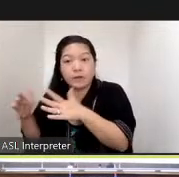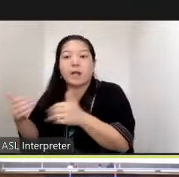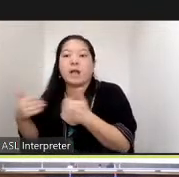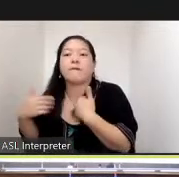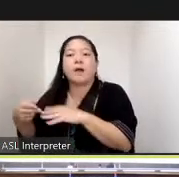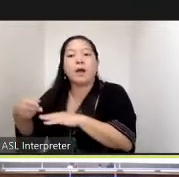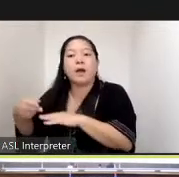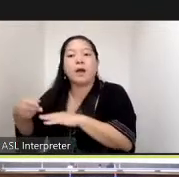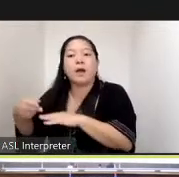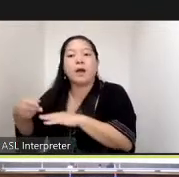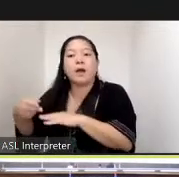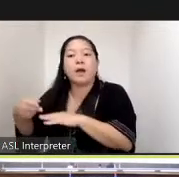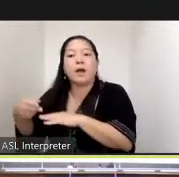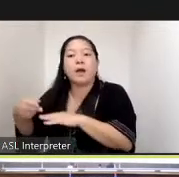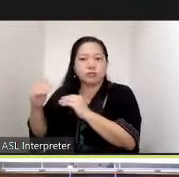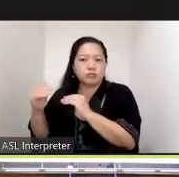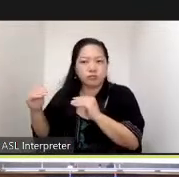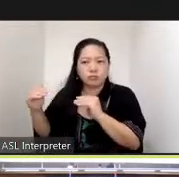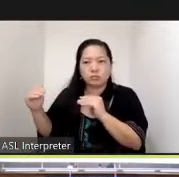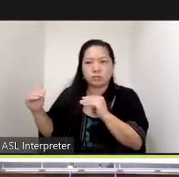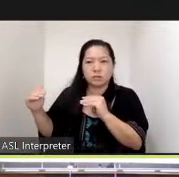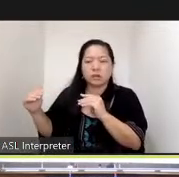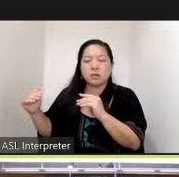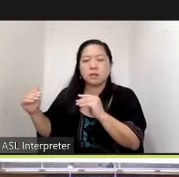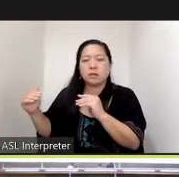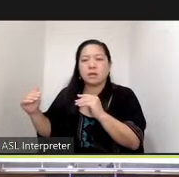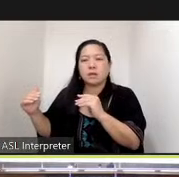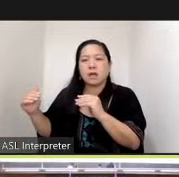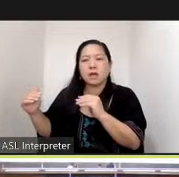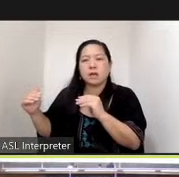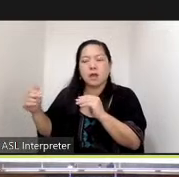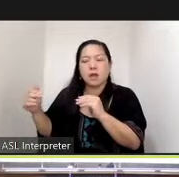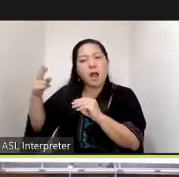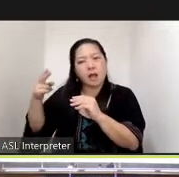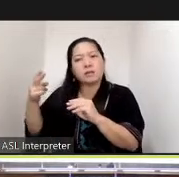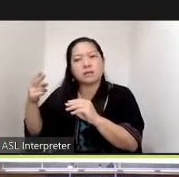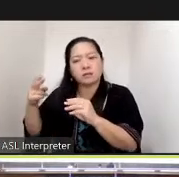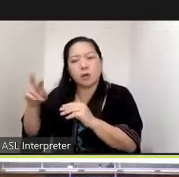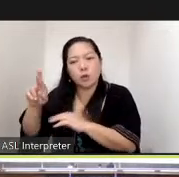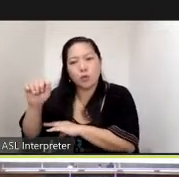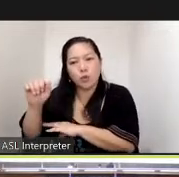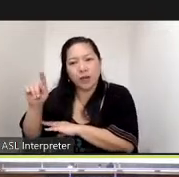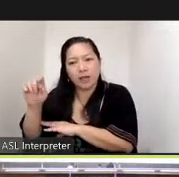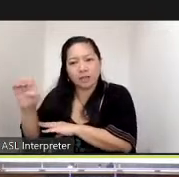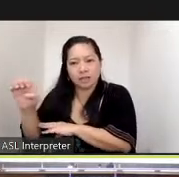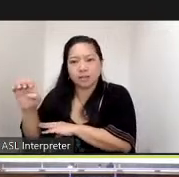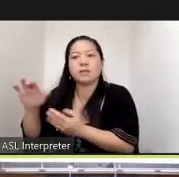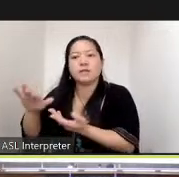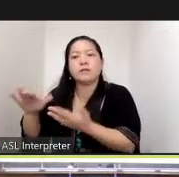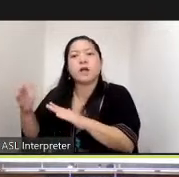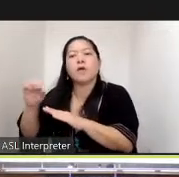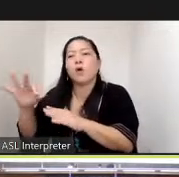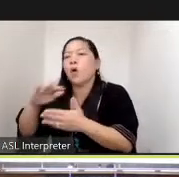highest disproportionately high rate of death for the entire pandemic, all 3 years.